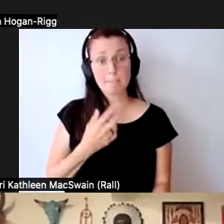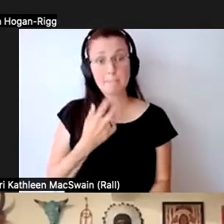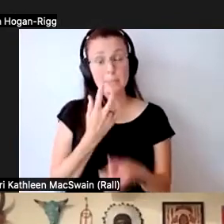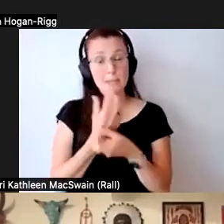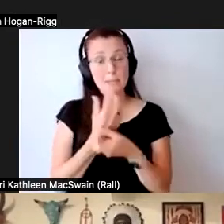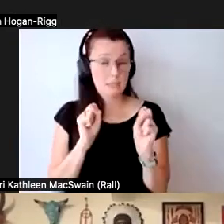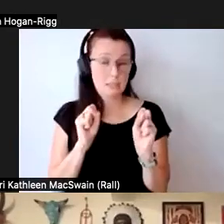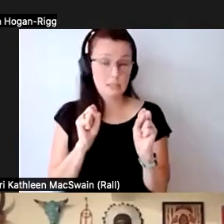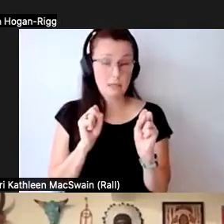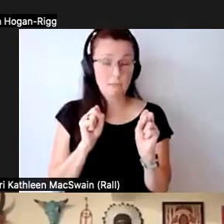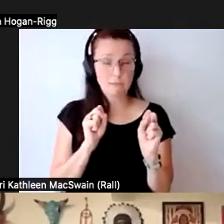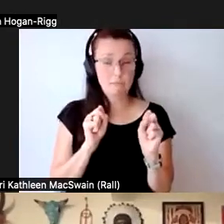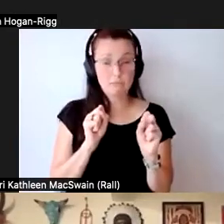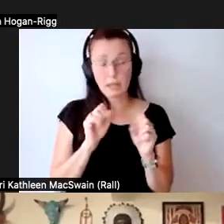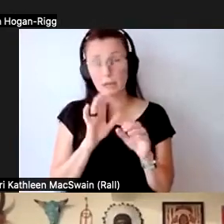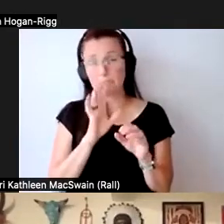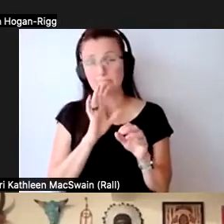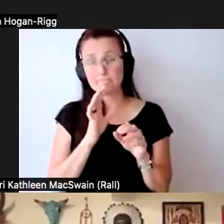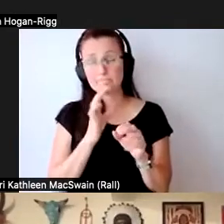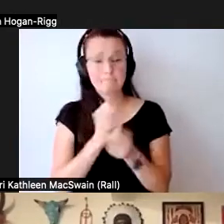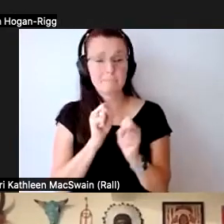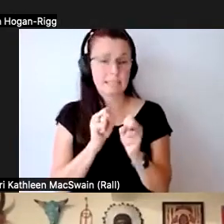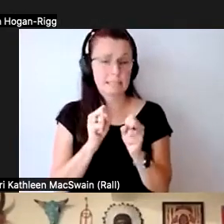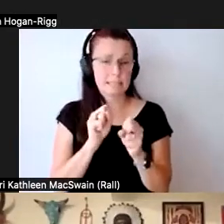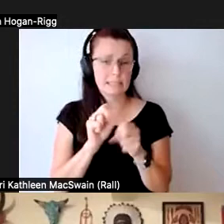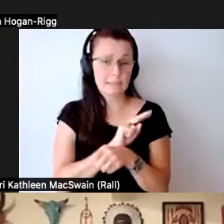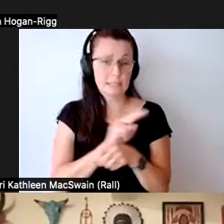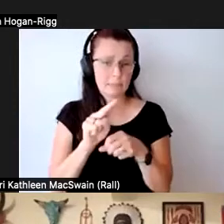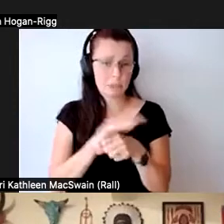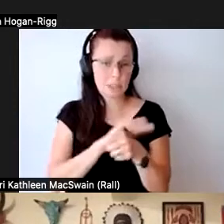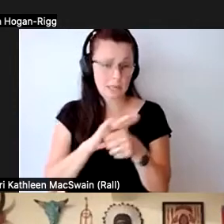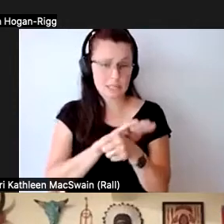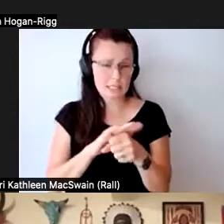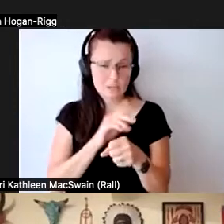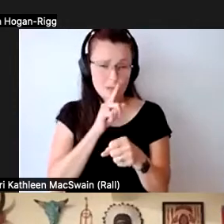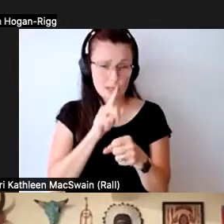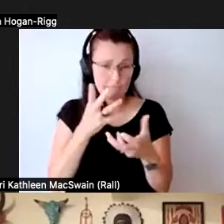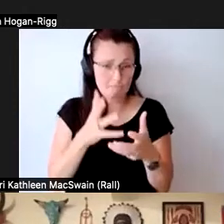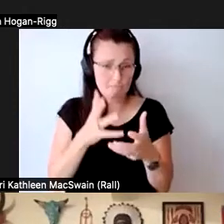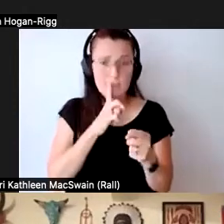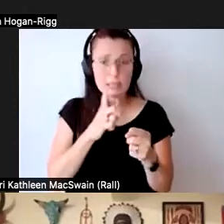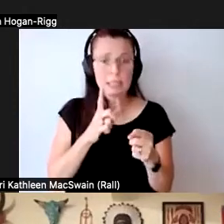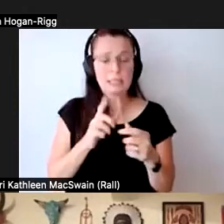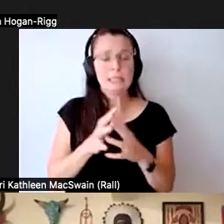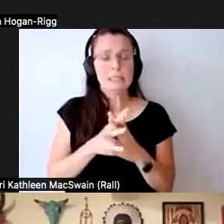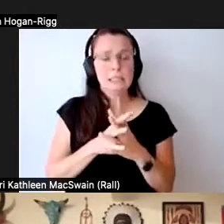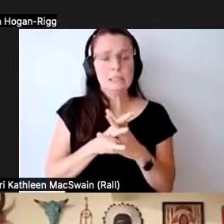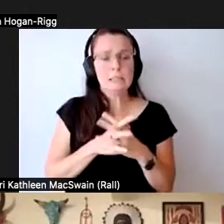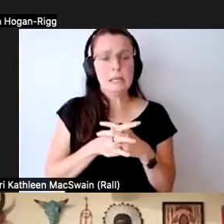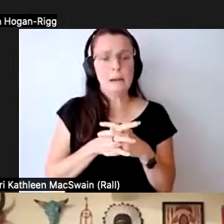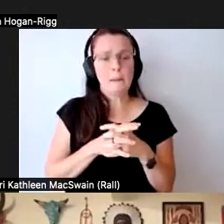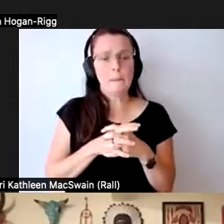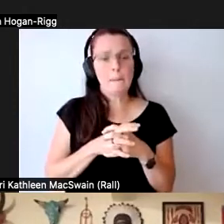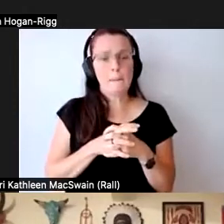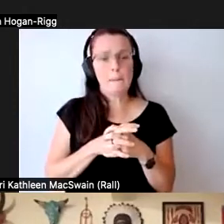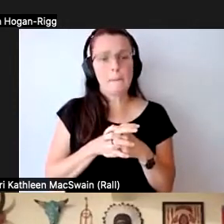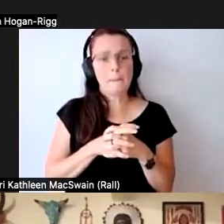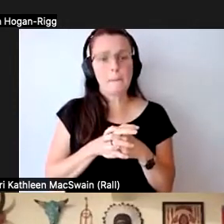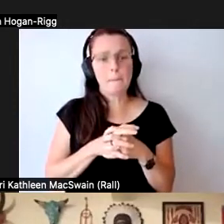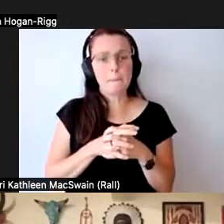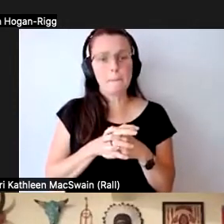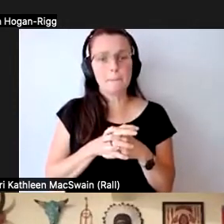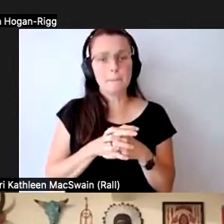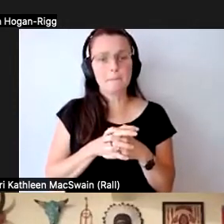spaces. As a practitioner here in the United States, coming from Canada, where I also